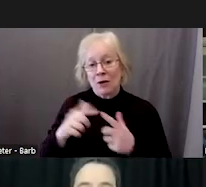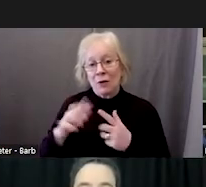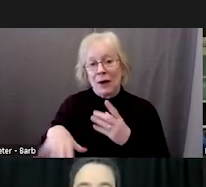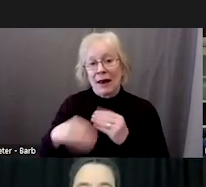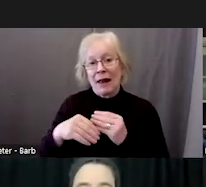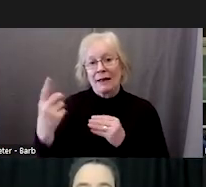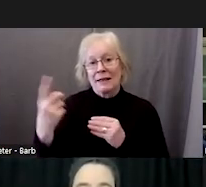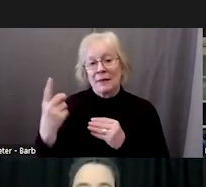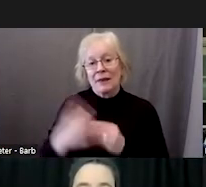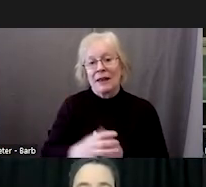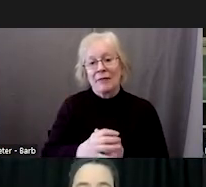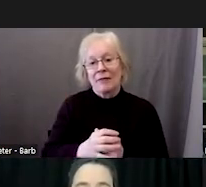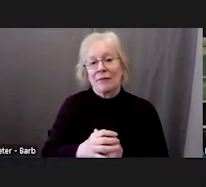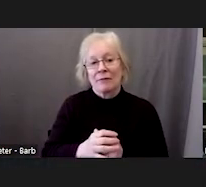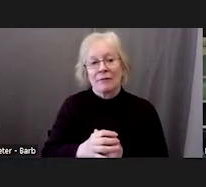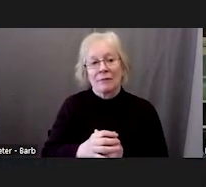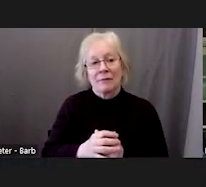Can you speak up a little louder, Michael?